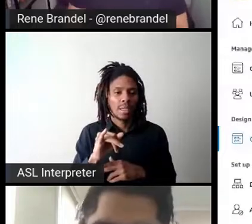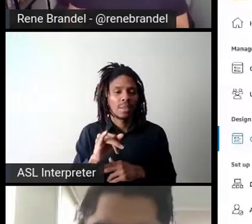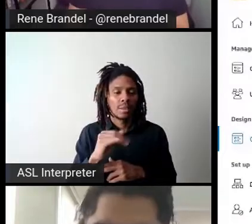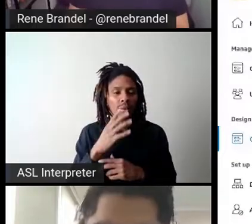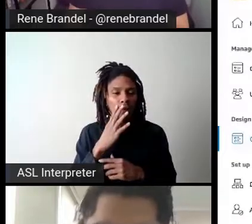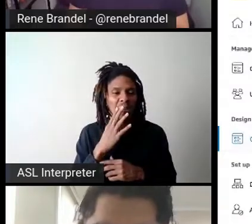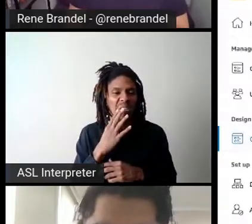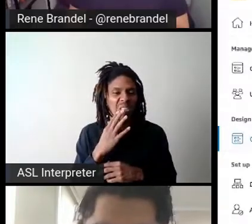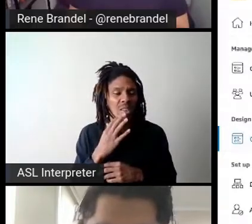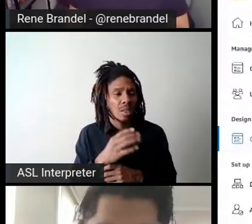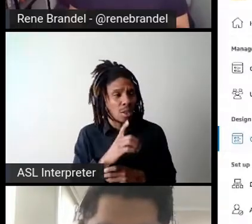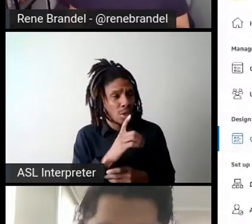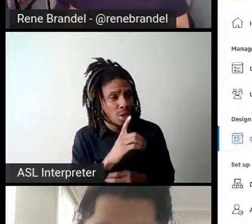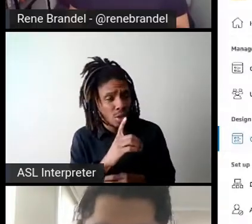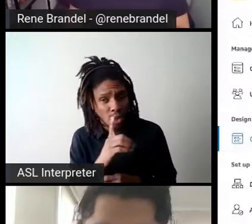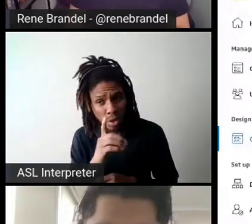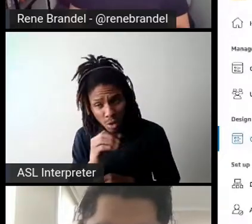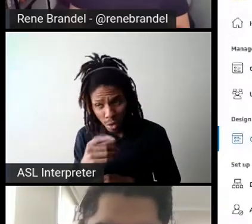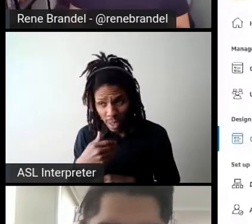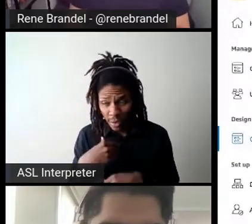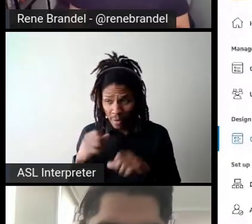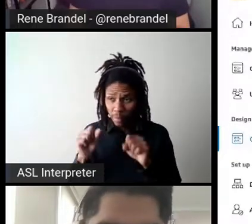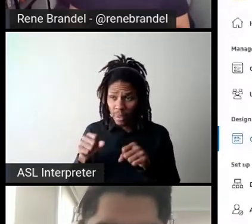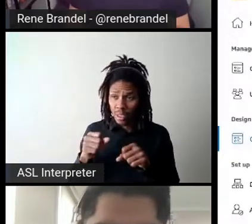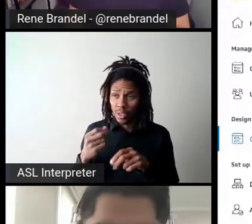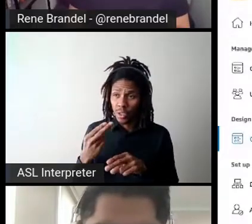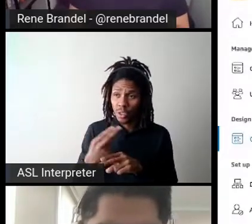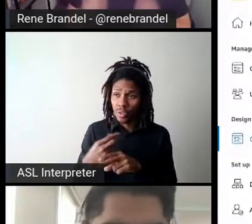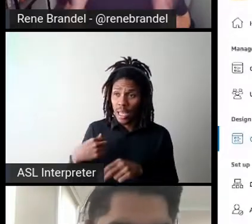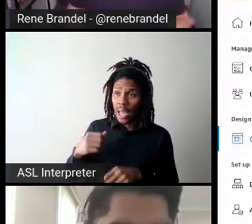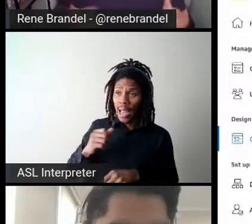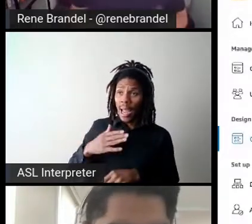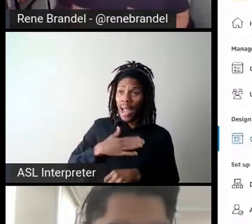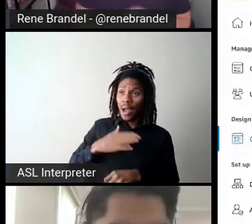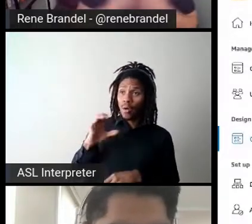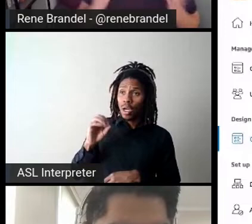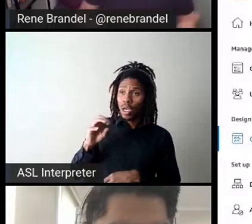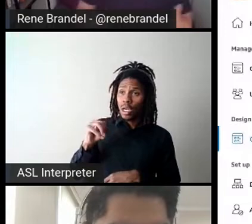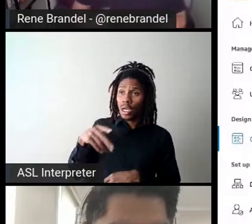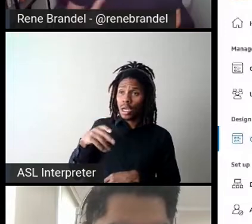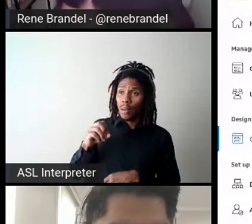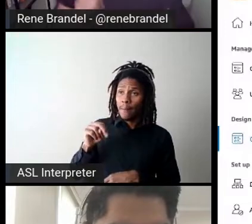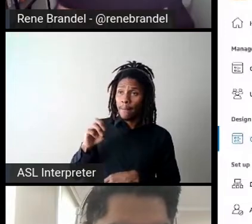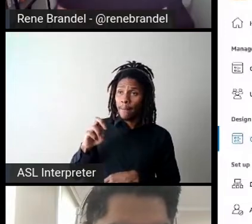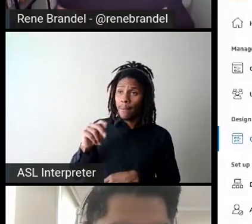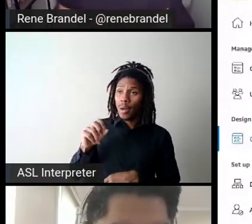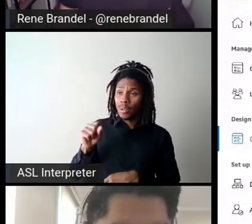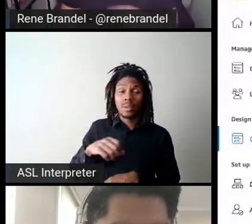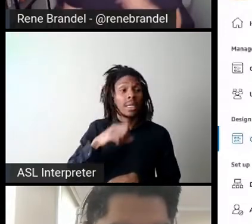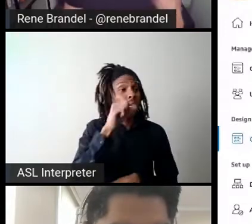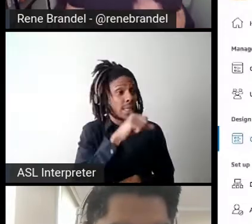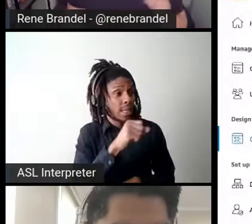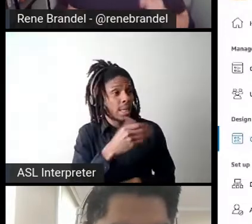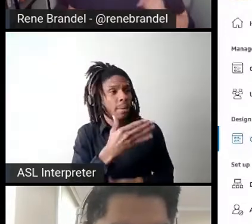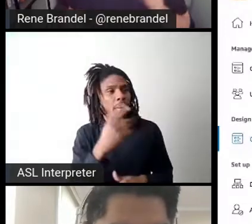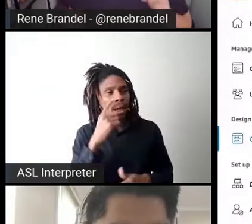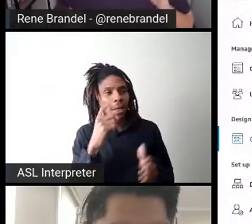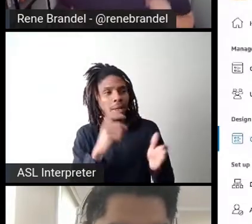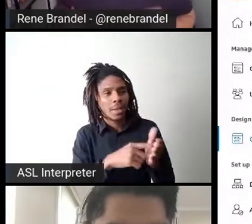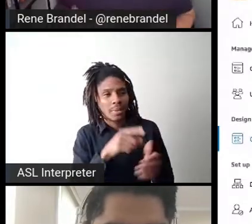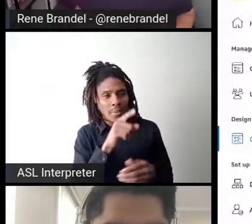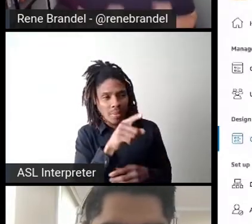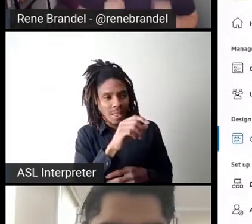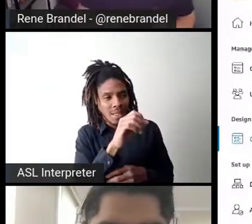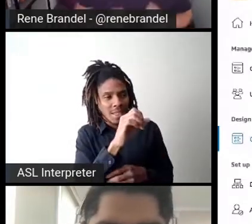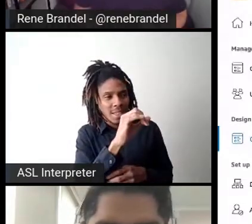Do we have an ability to bring our own components in there as well? Yeah, we do. And you might have spotted the little sync with Figma